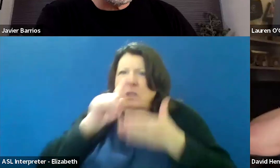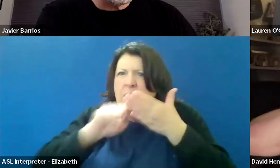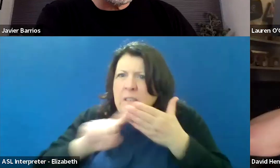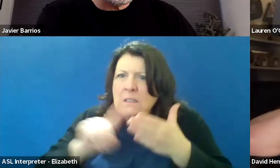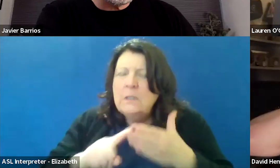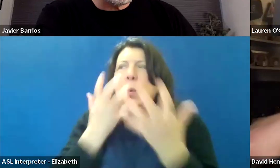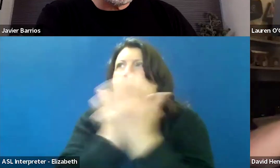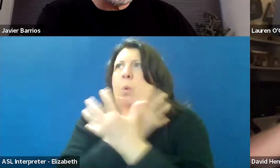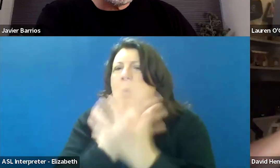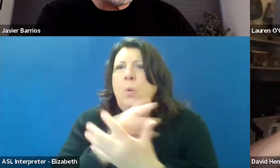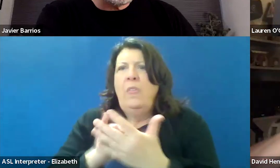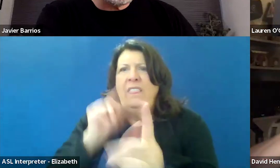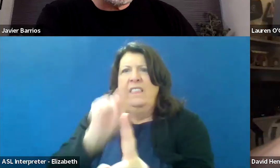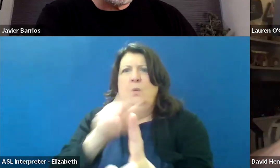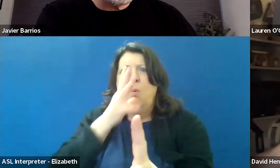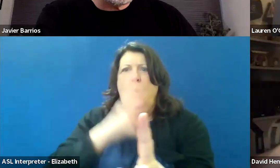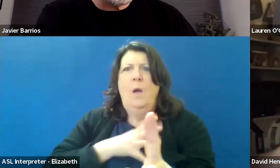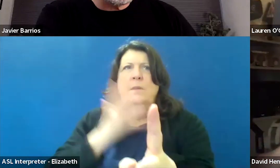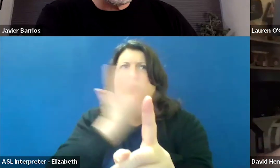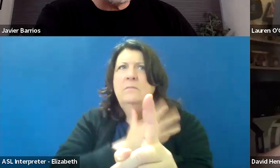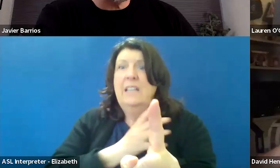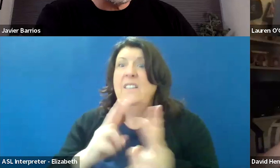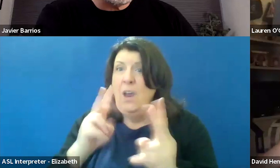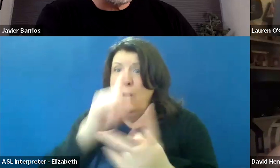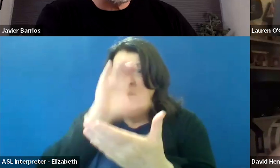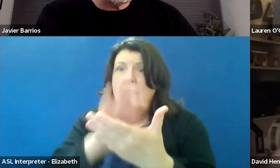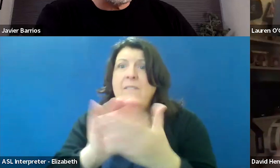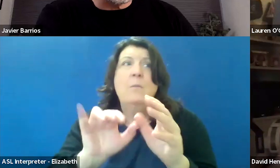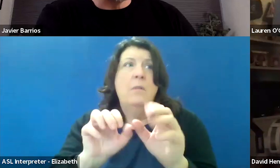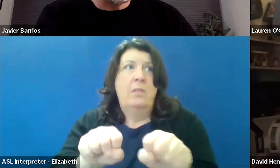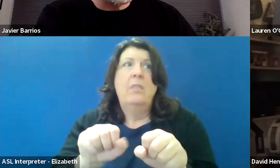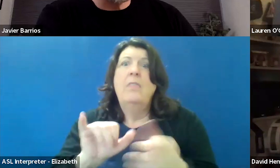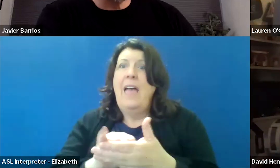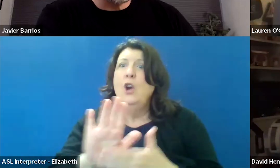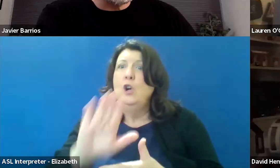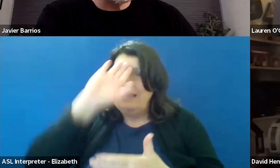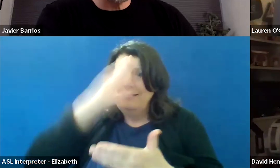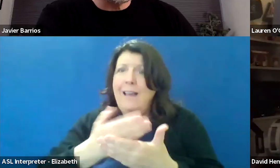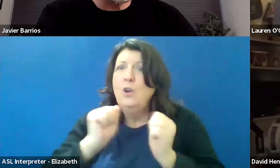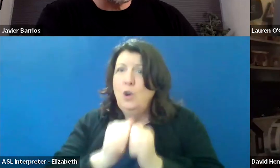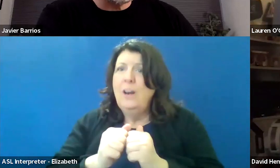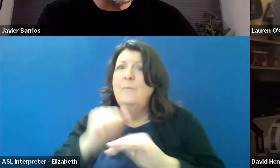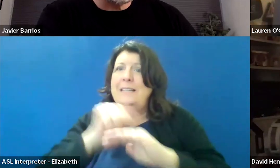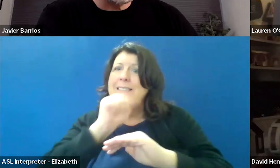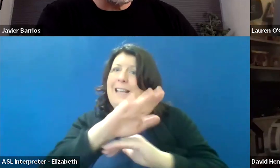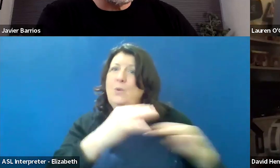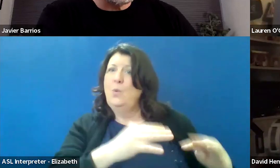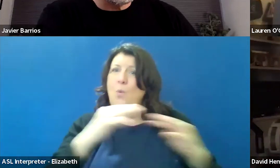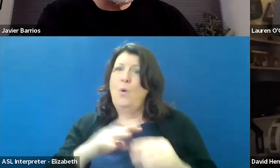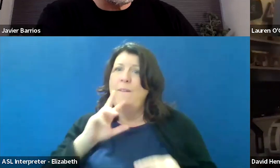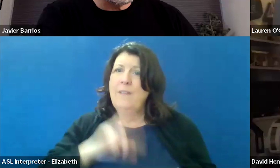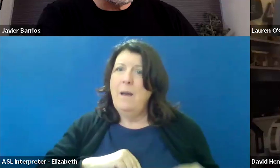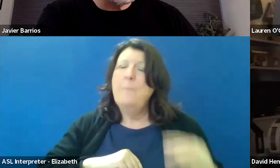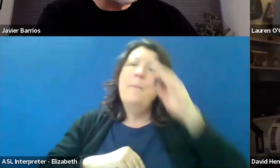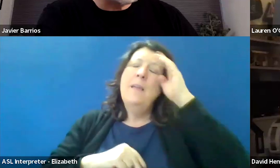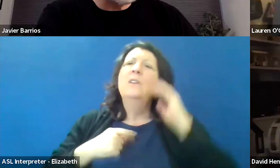woman would have, it's totally credible that her son would have gone, and that this would have happened. And it was kind of a thought experiment for me then of like,